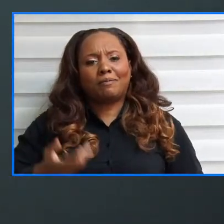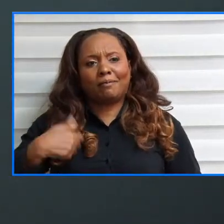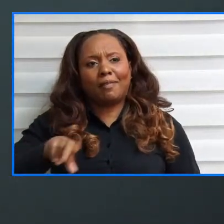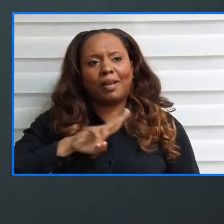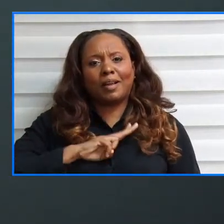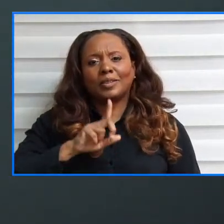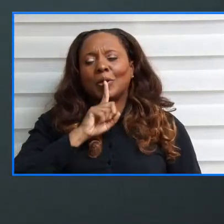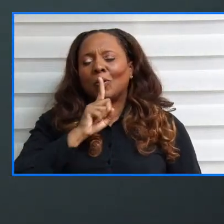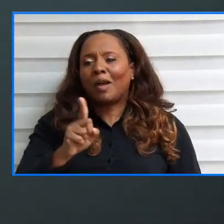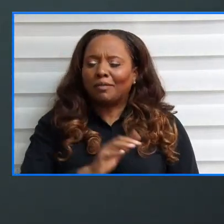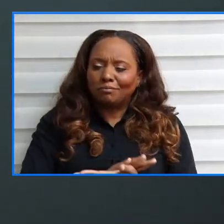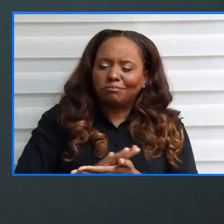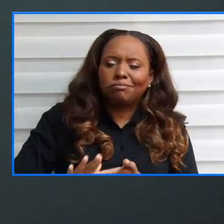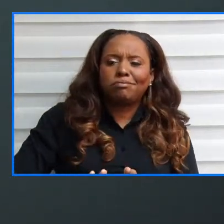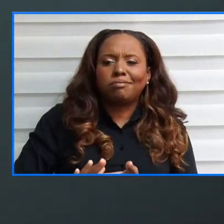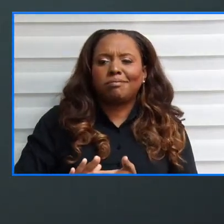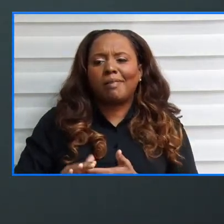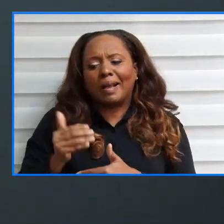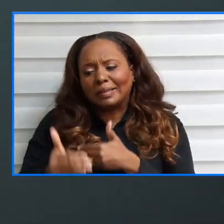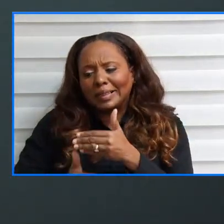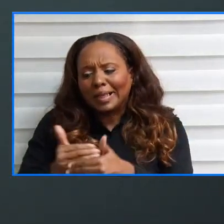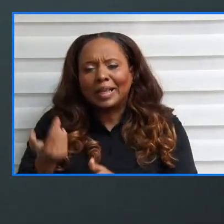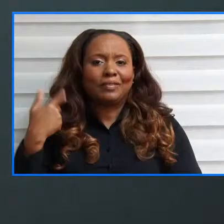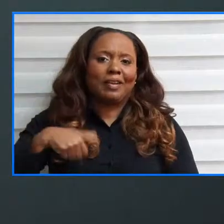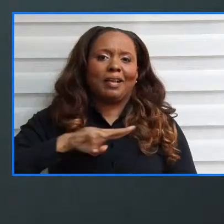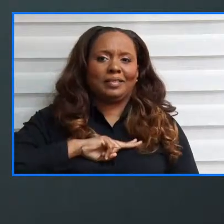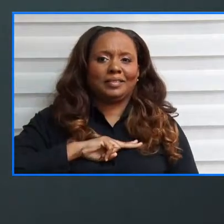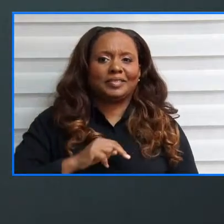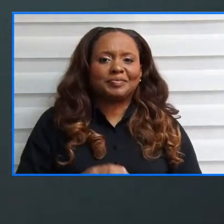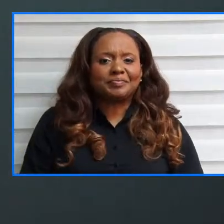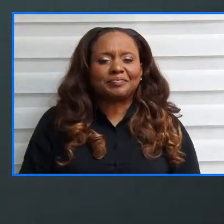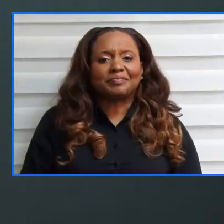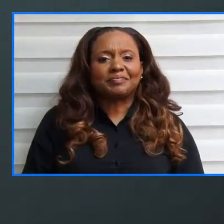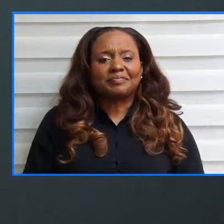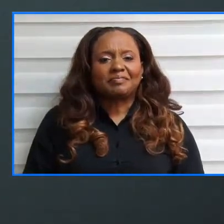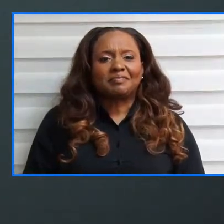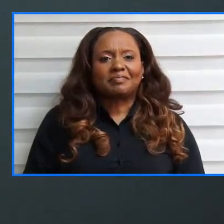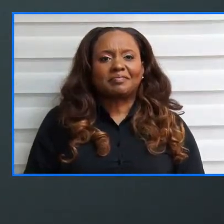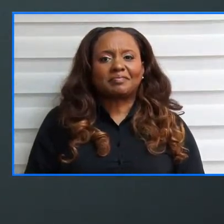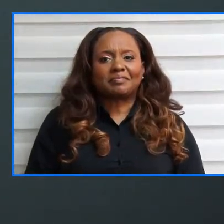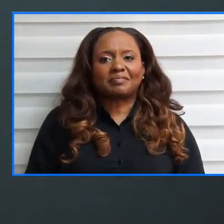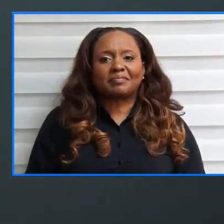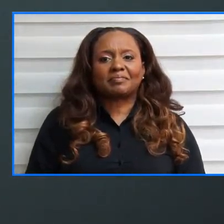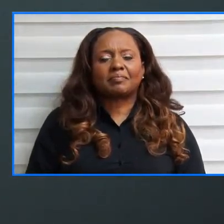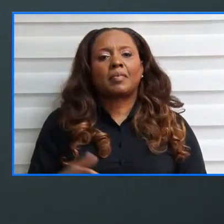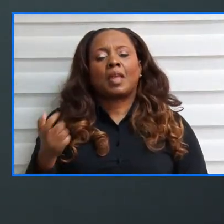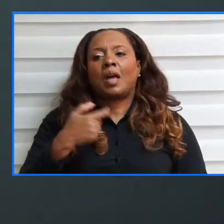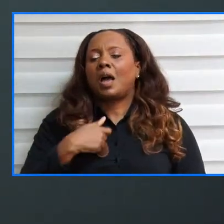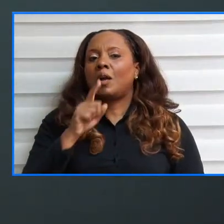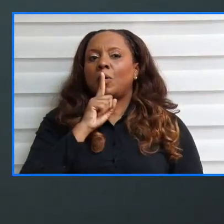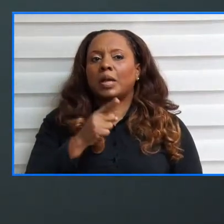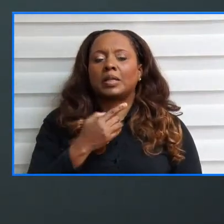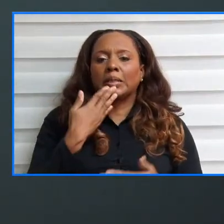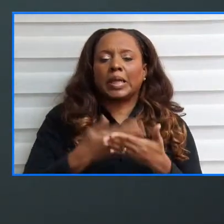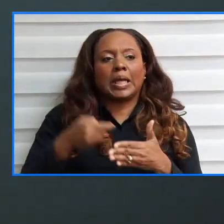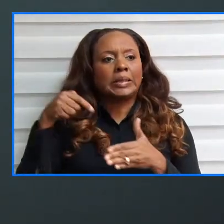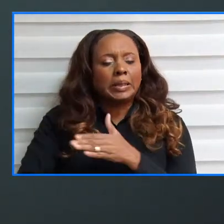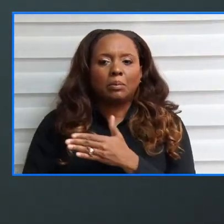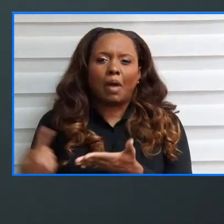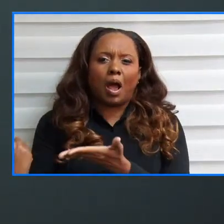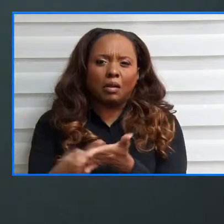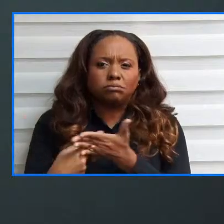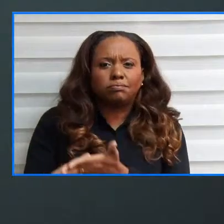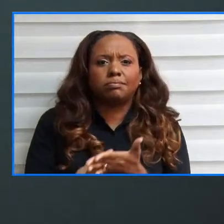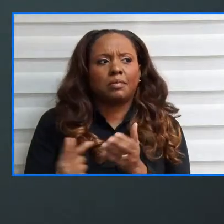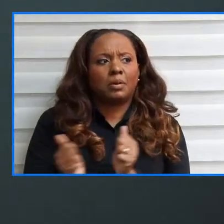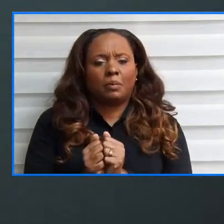and hospitality. I have had rich discussions today with both